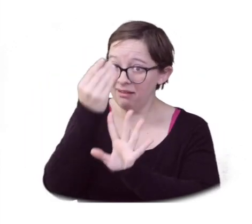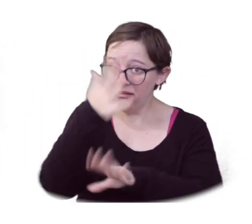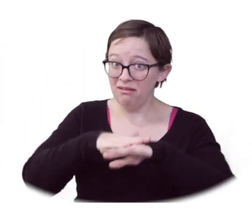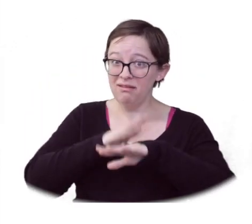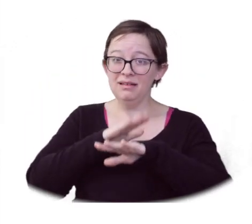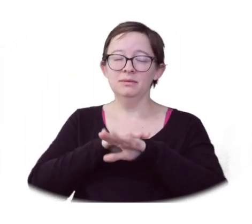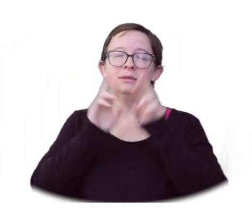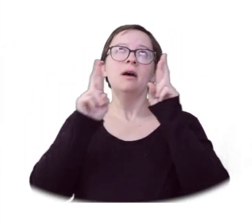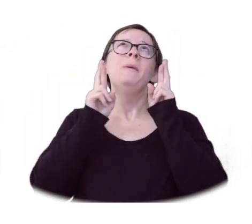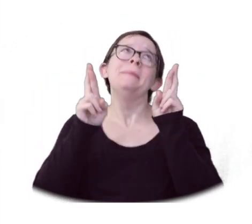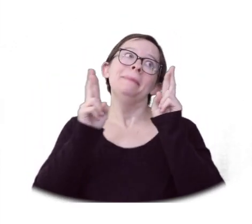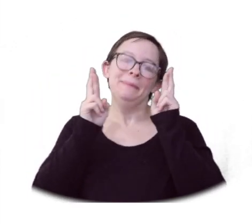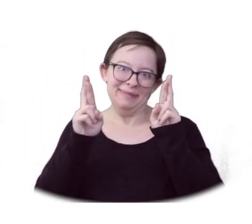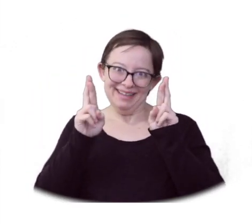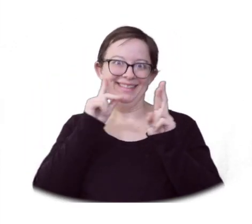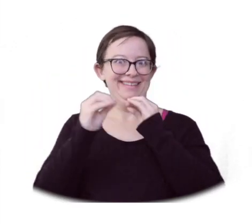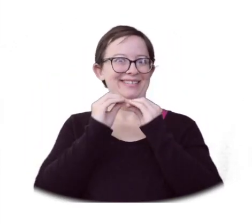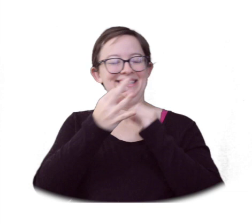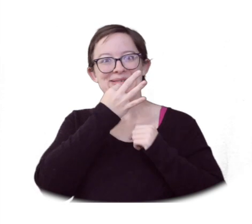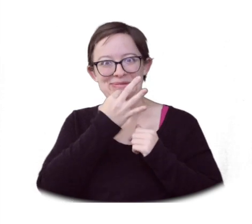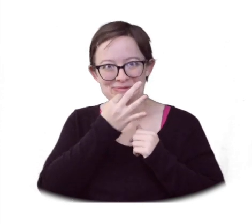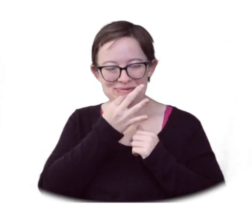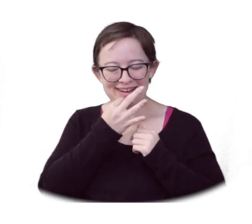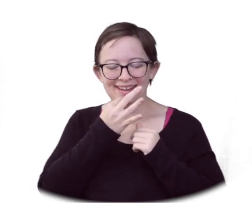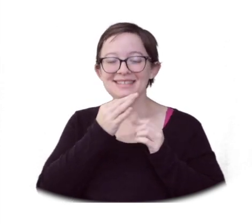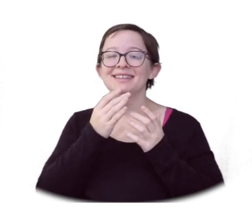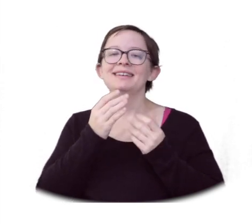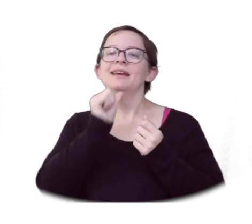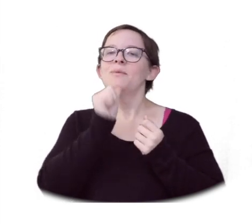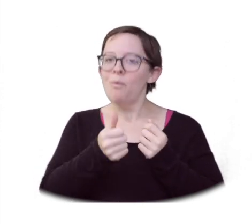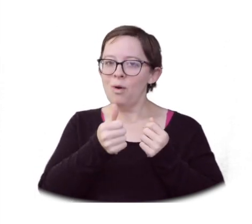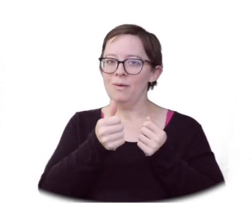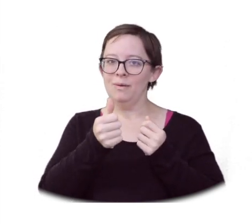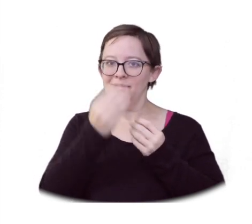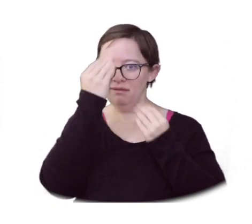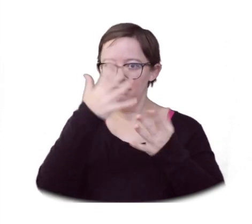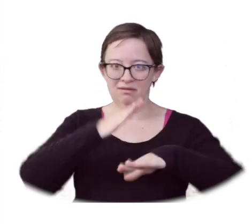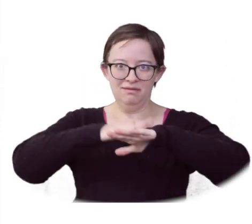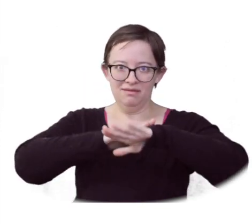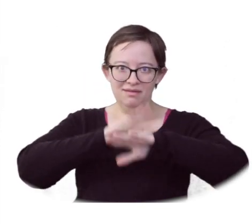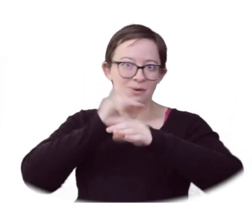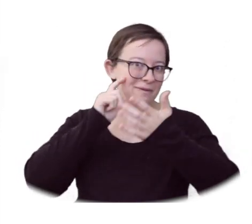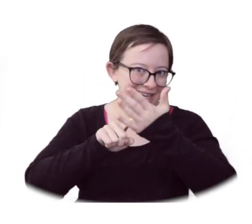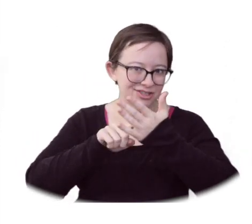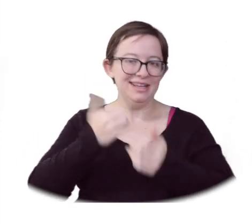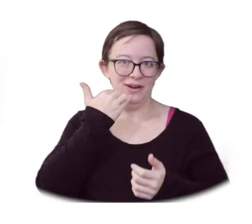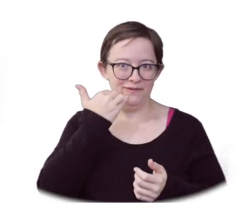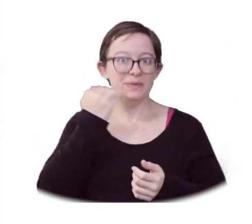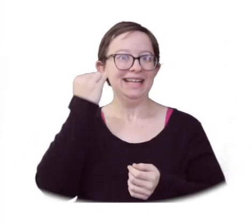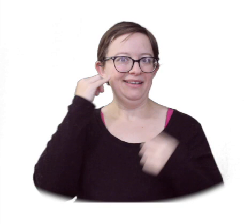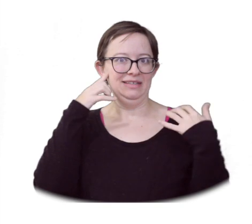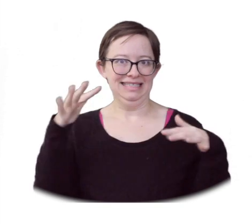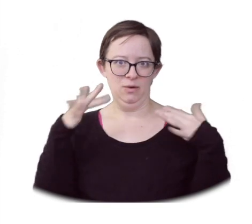thing I'm going to say about this, which I'm hoping they fix this soon, is that it does not give you notifications